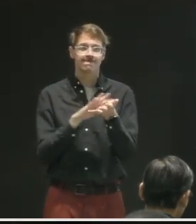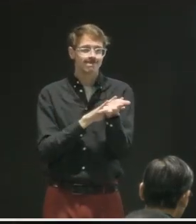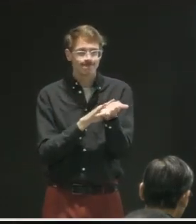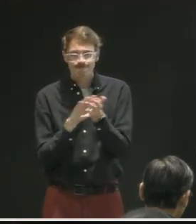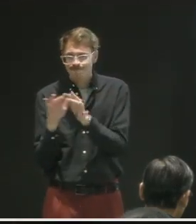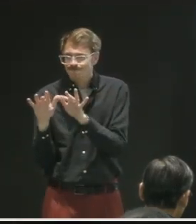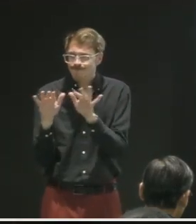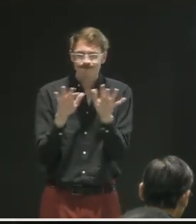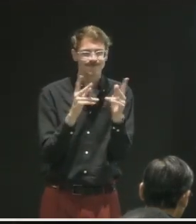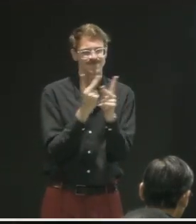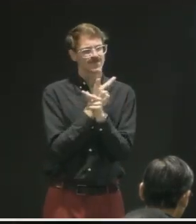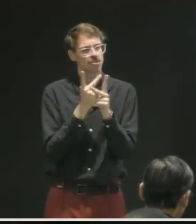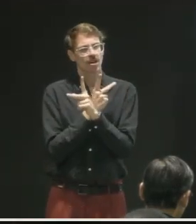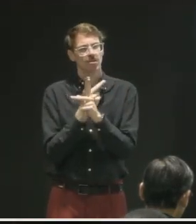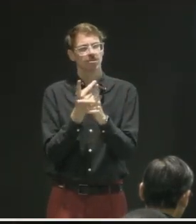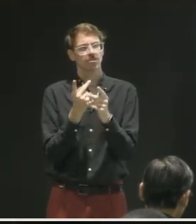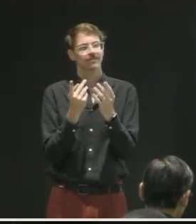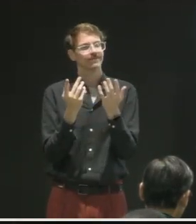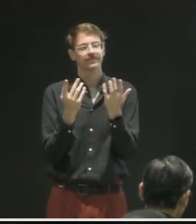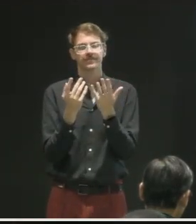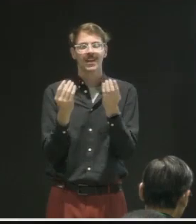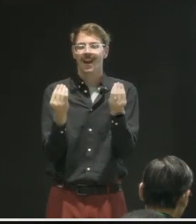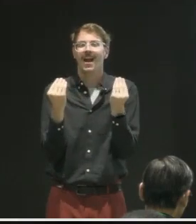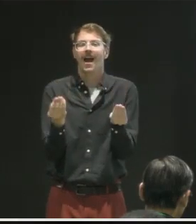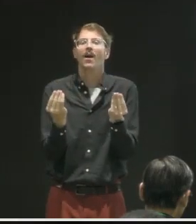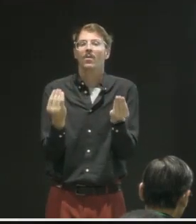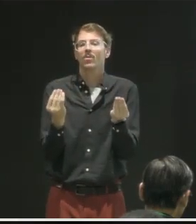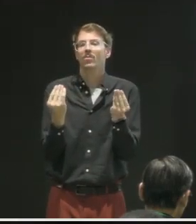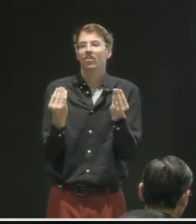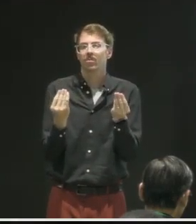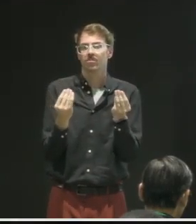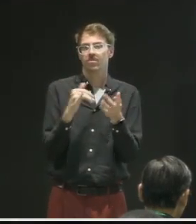identify how we solve this problem.